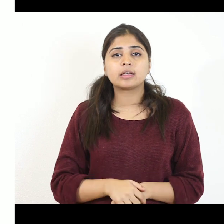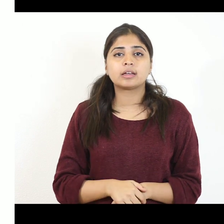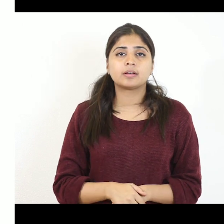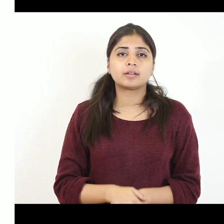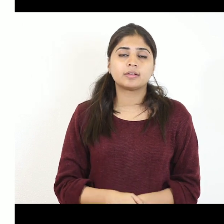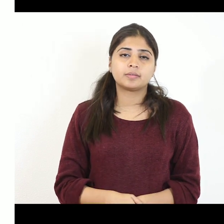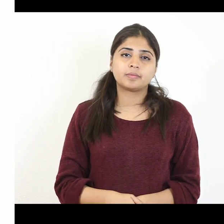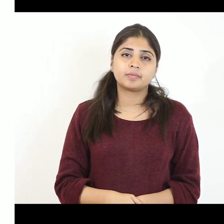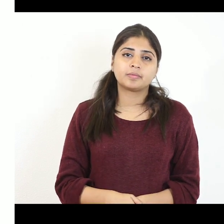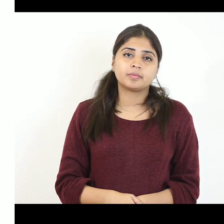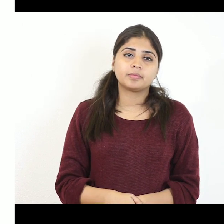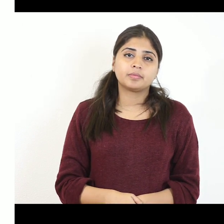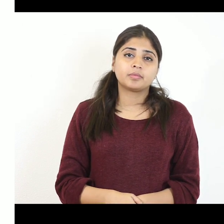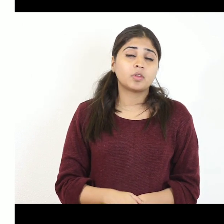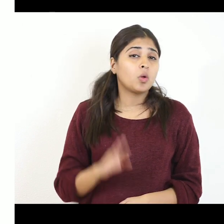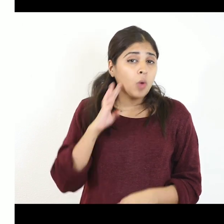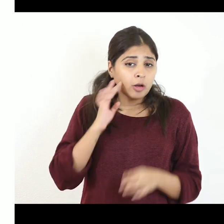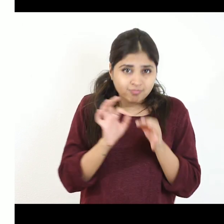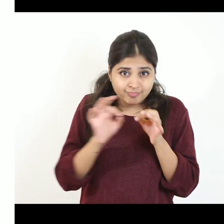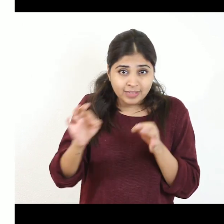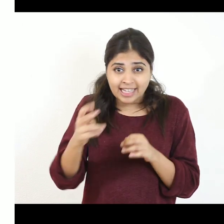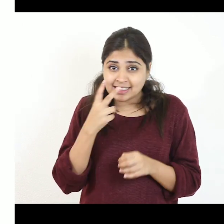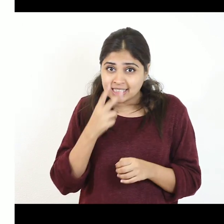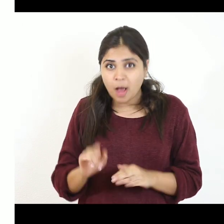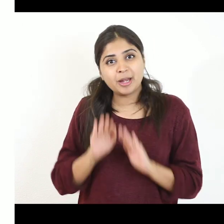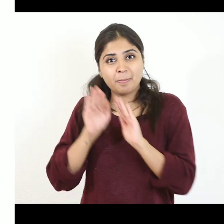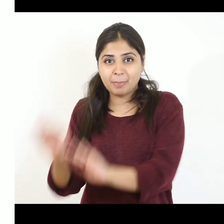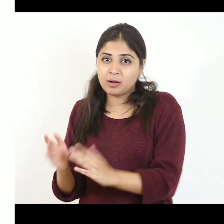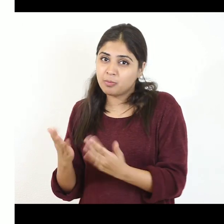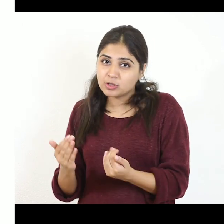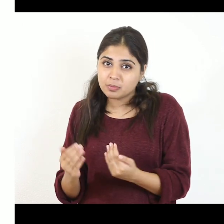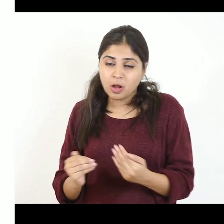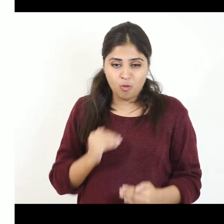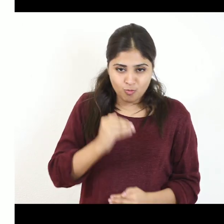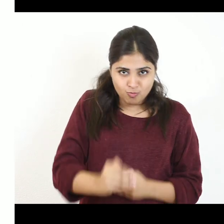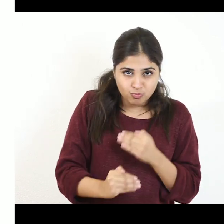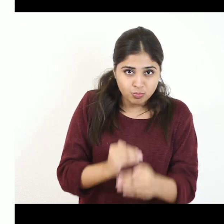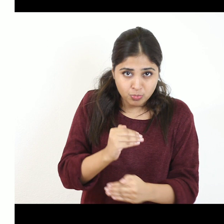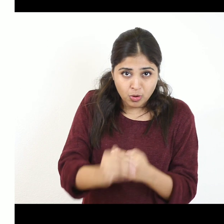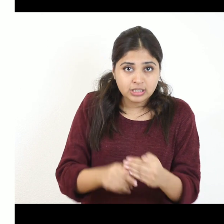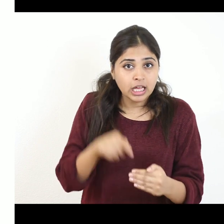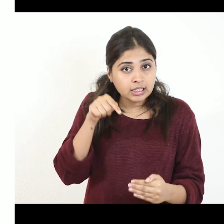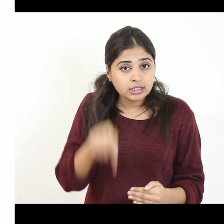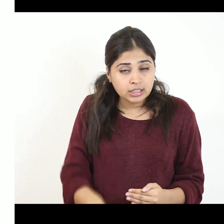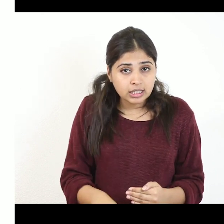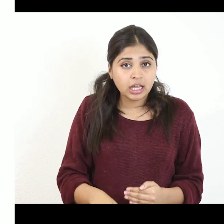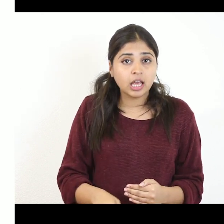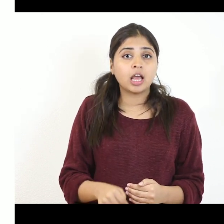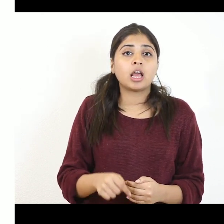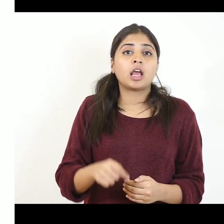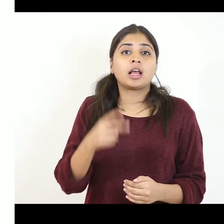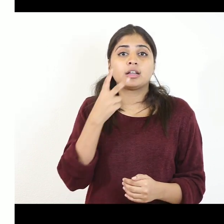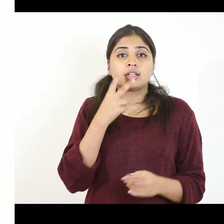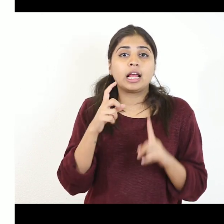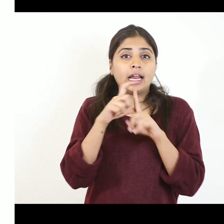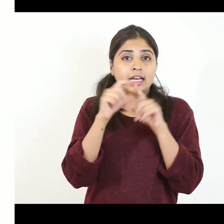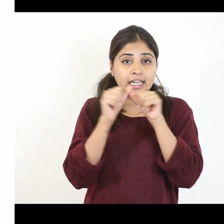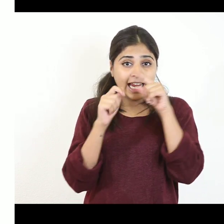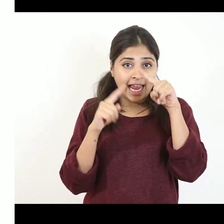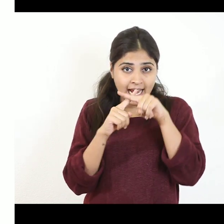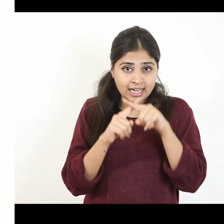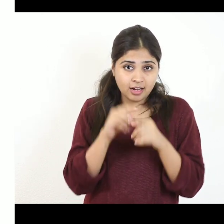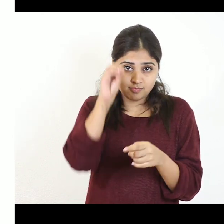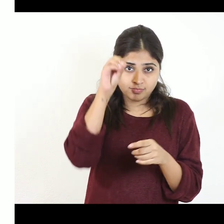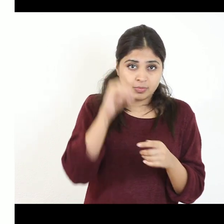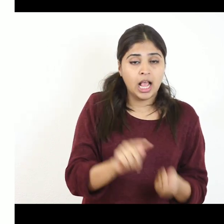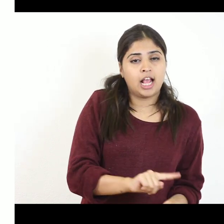When measurement is reliable process, an active part of data capture conversion task, the resulting